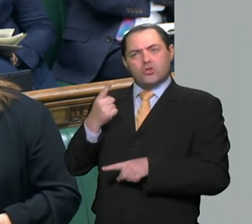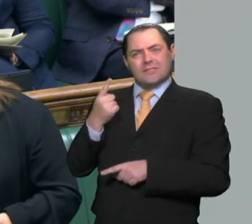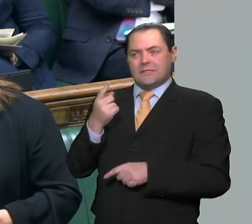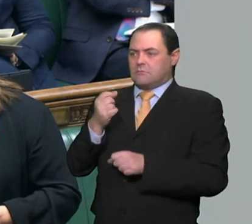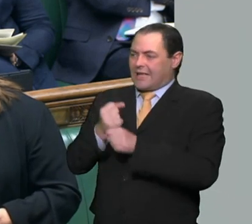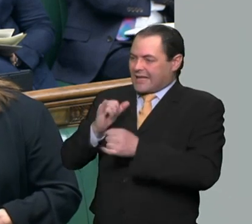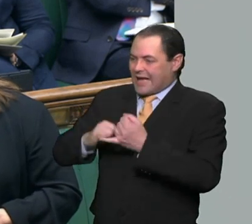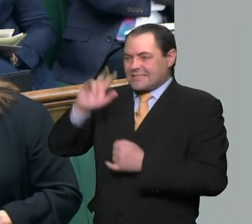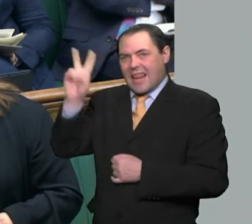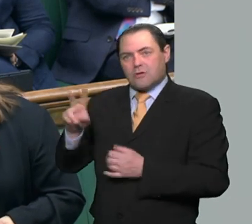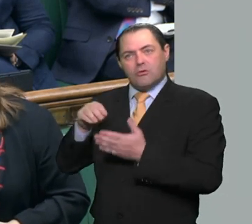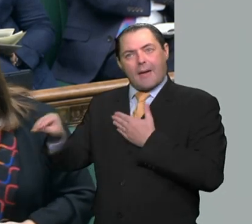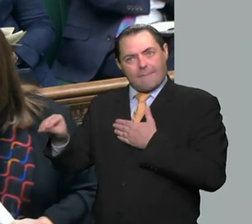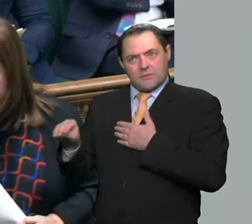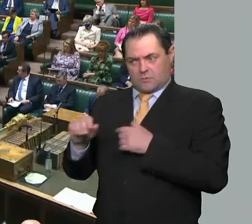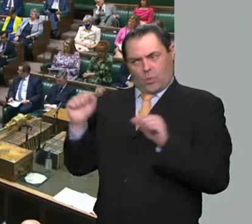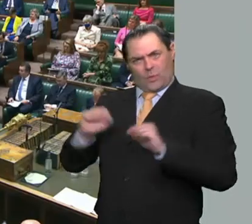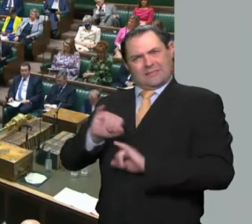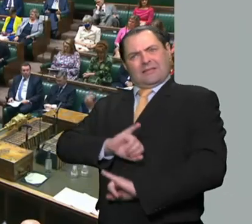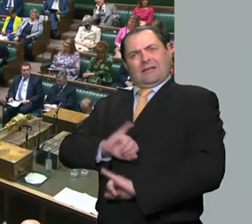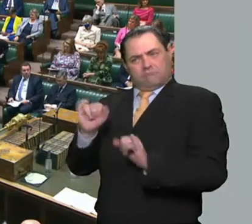families through a very difficult winter?